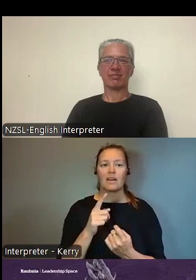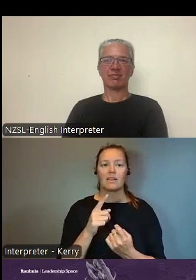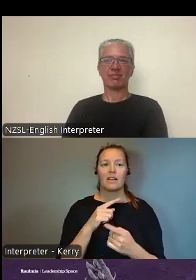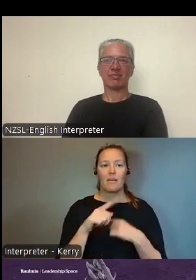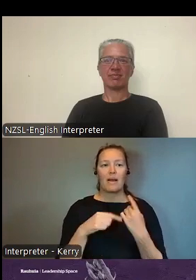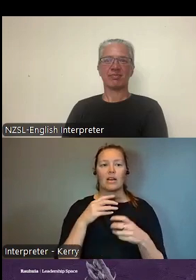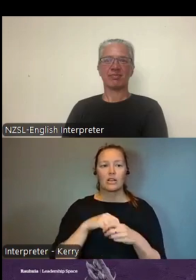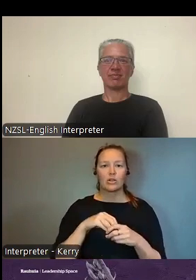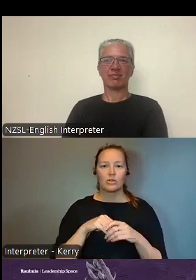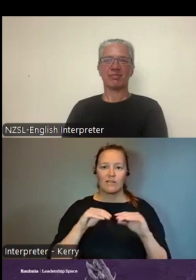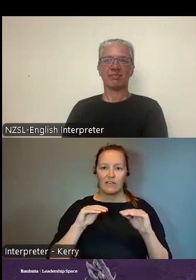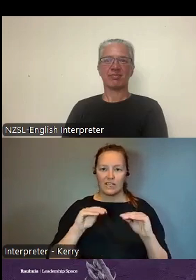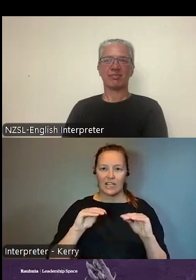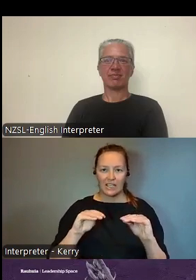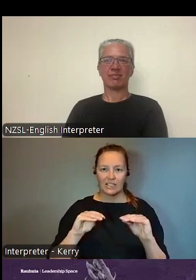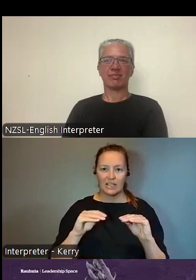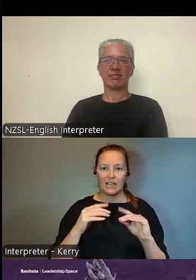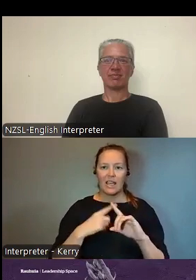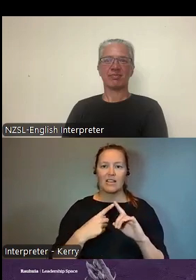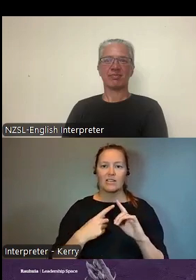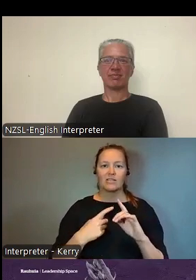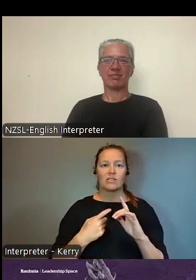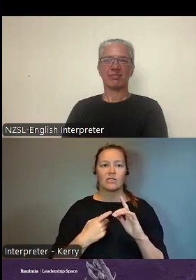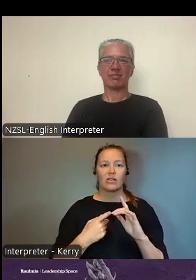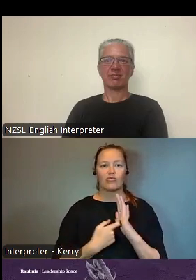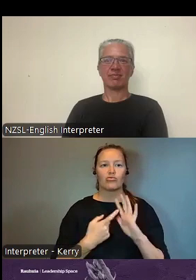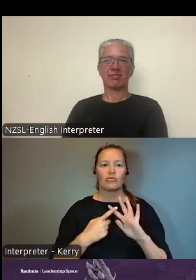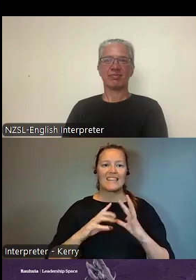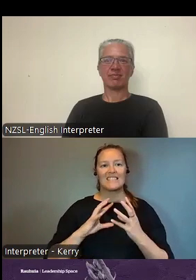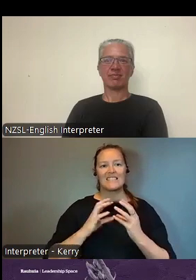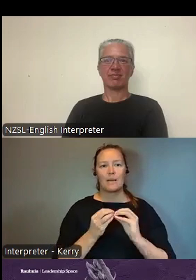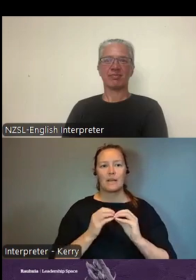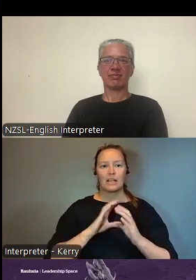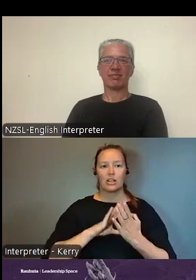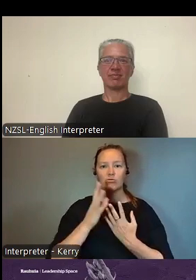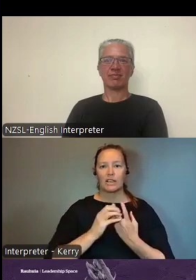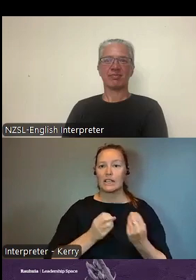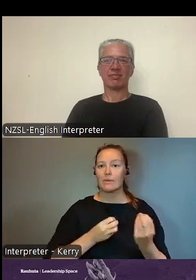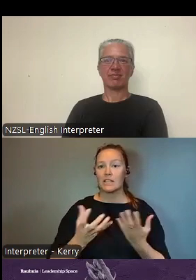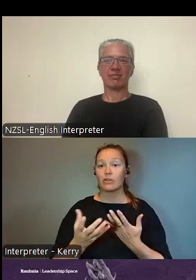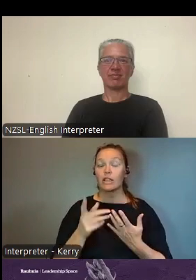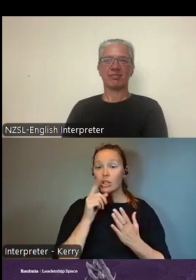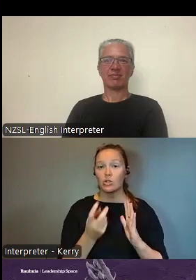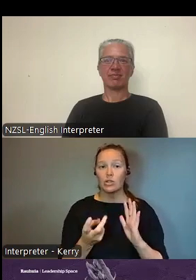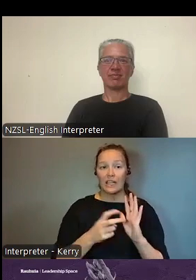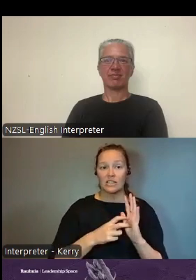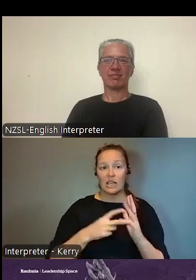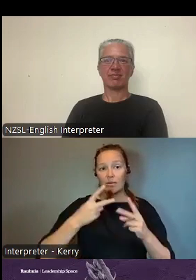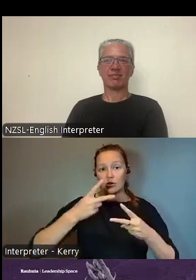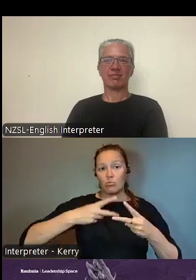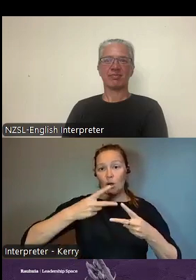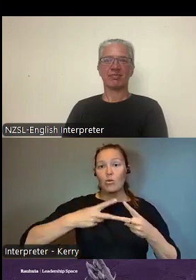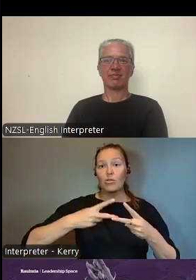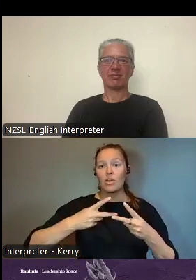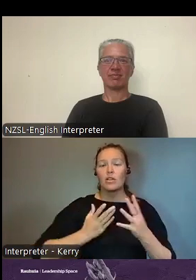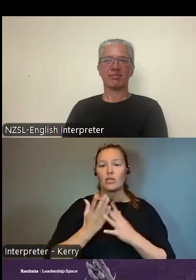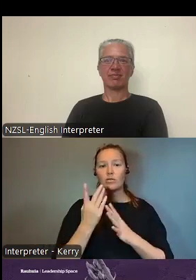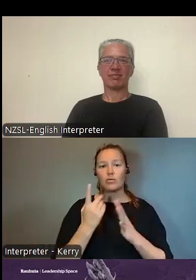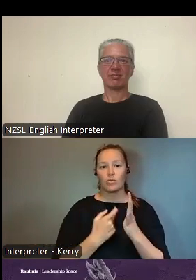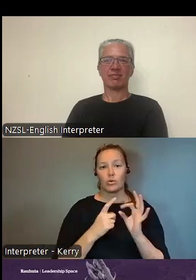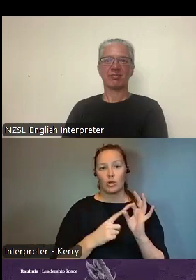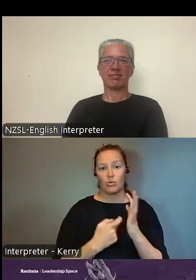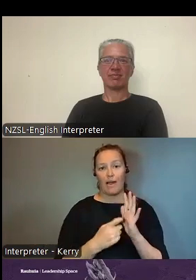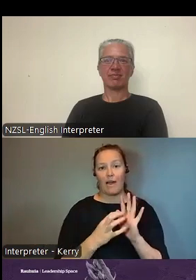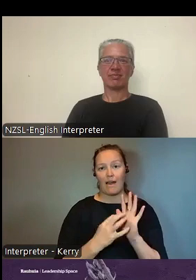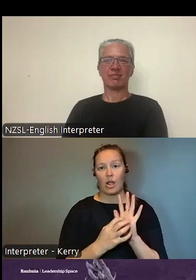inclusive education and reshaping curriculum delivery. You can actually sign up to both of those symposiums through the QR code that you can